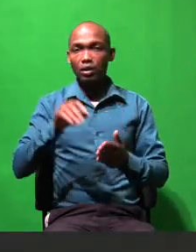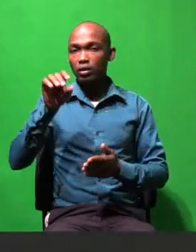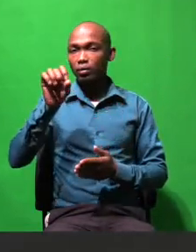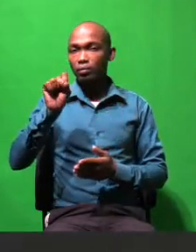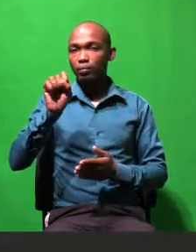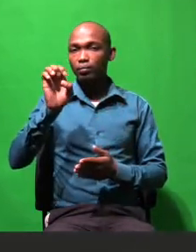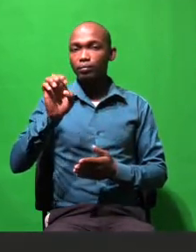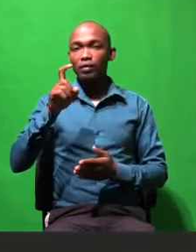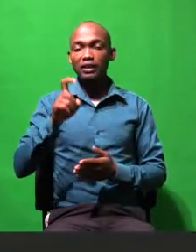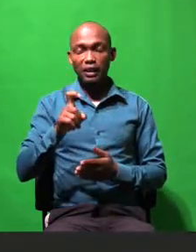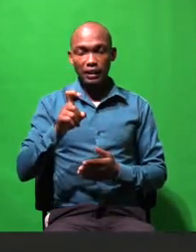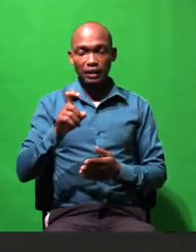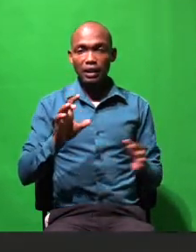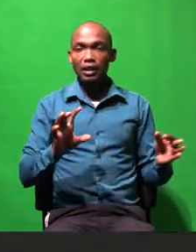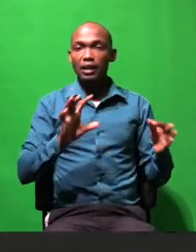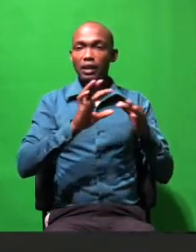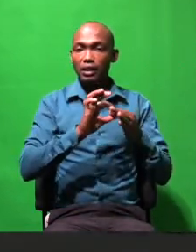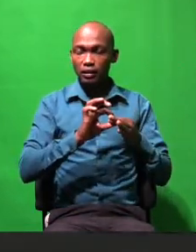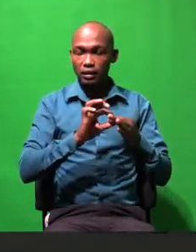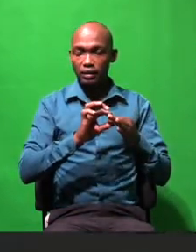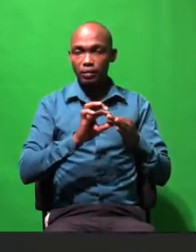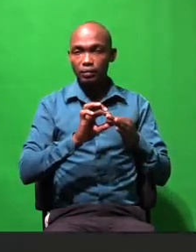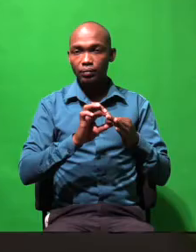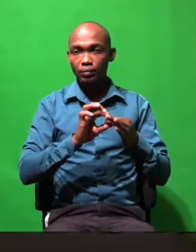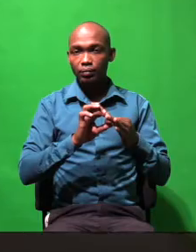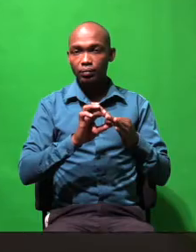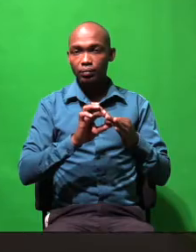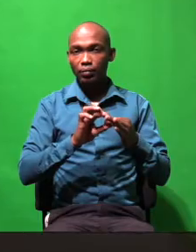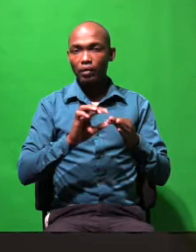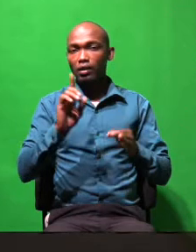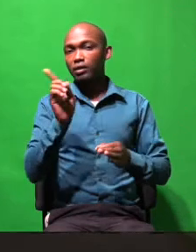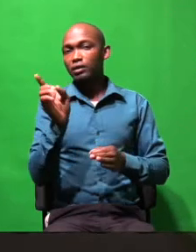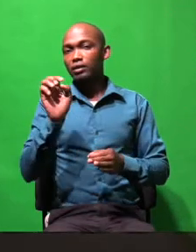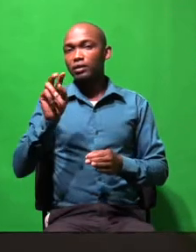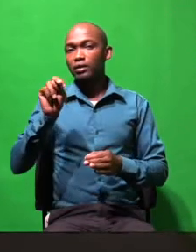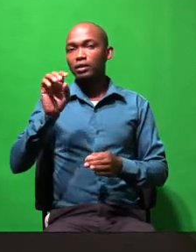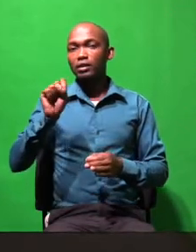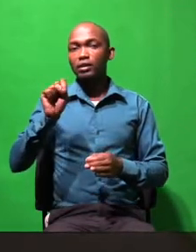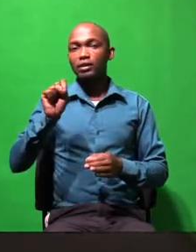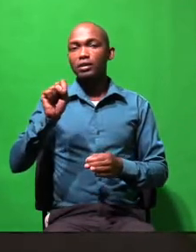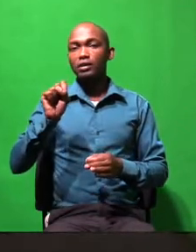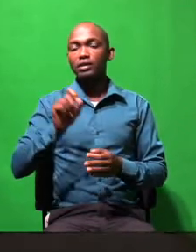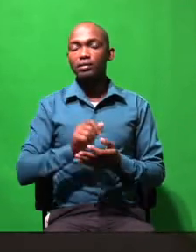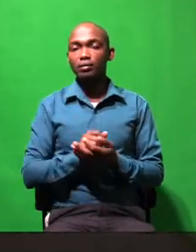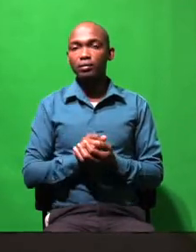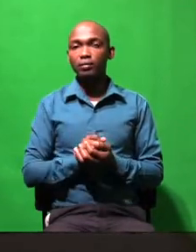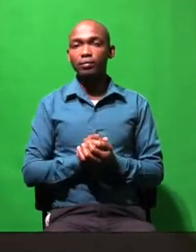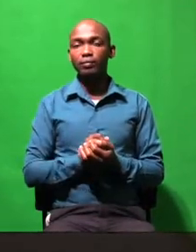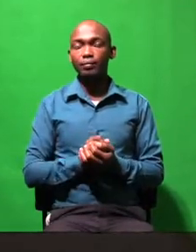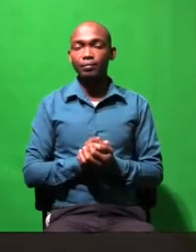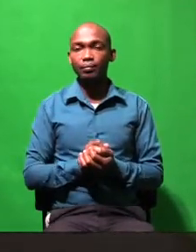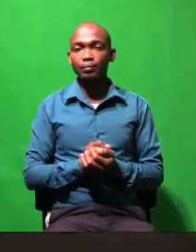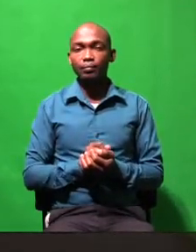sex-linked gene. What do you understand by this one? Sex-linked